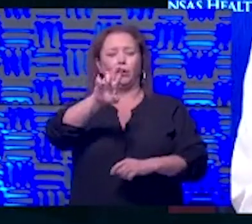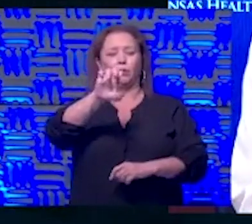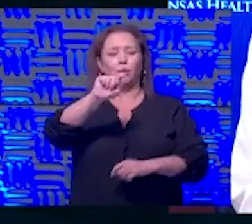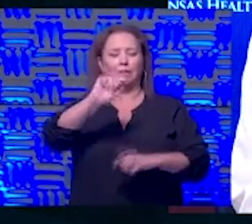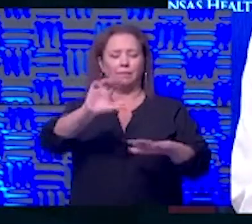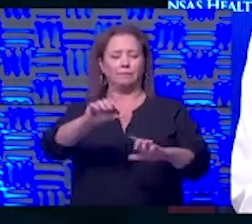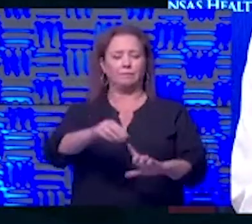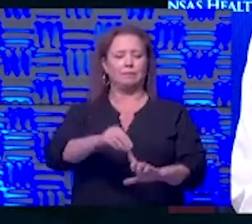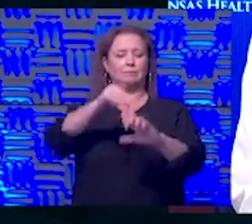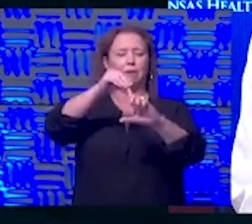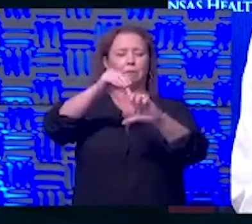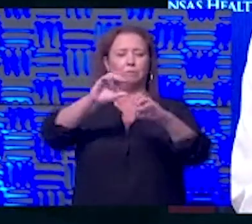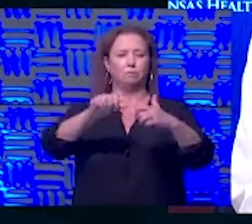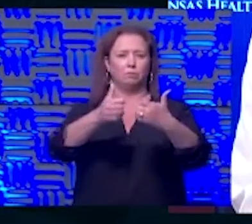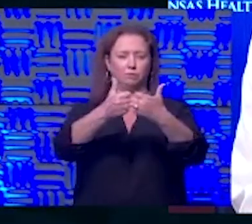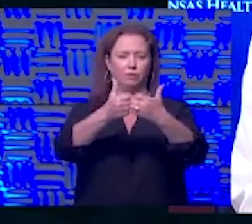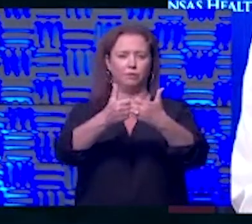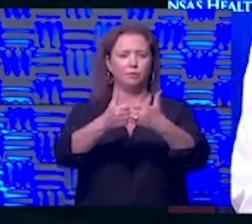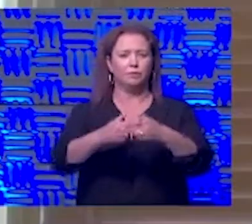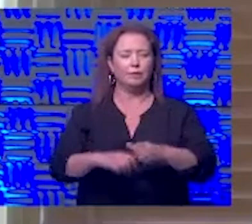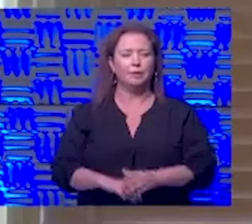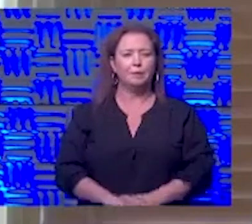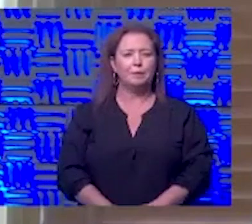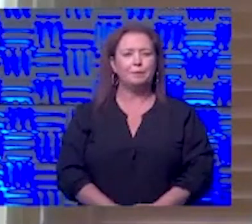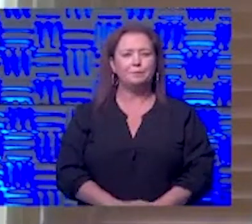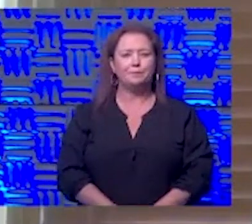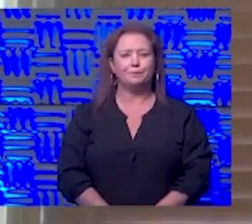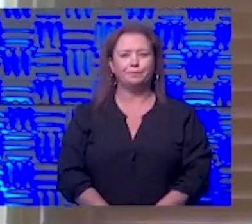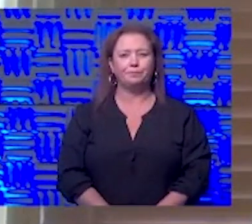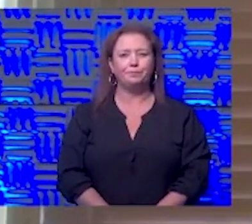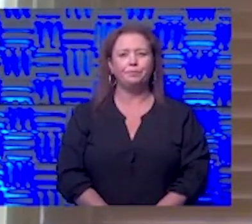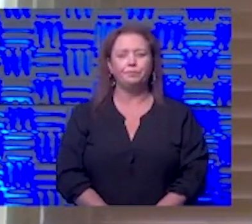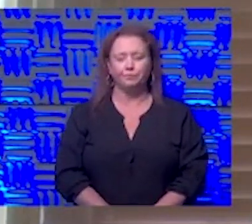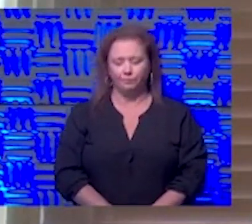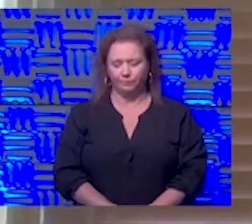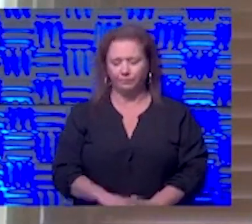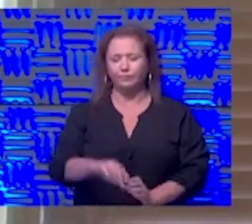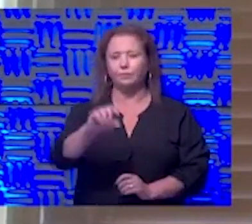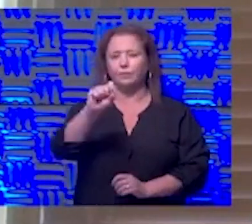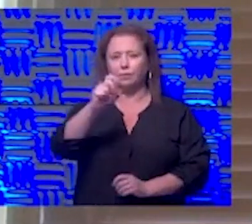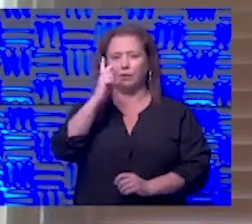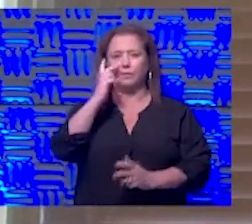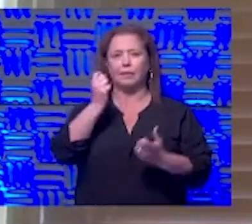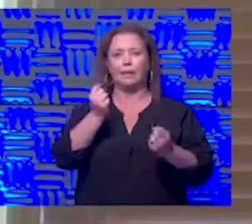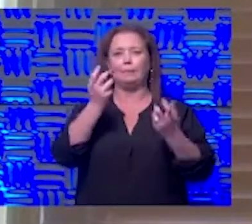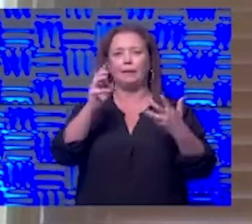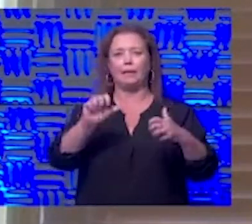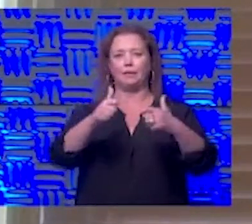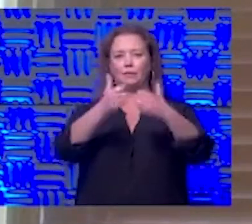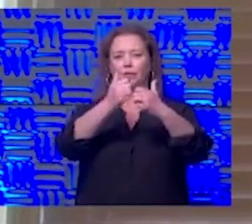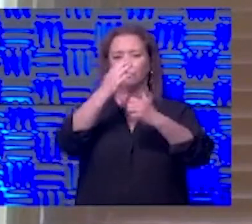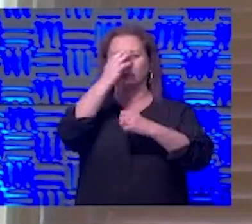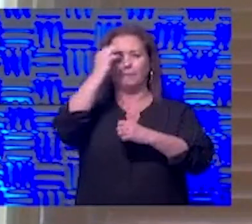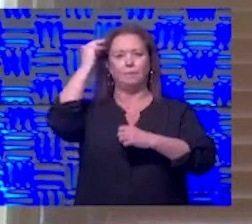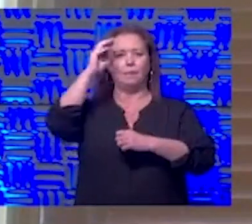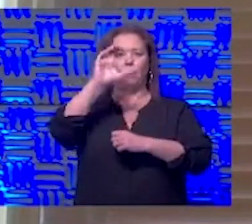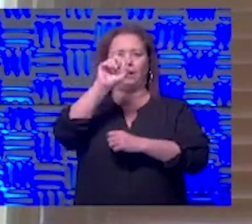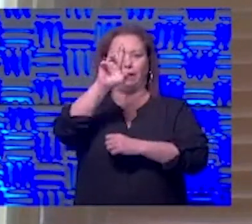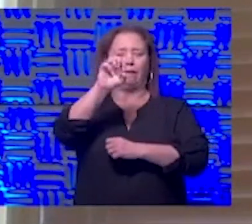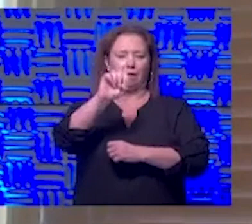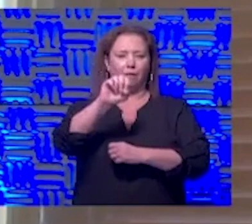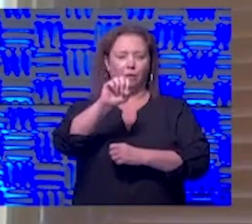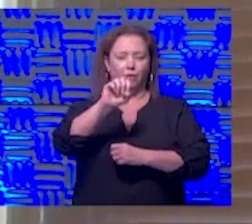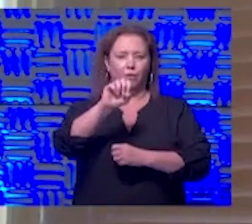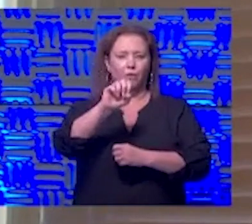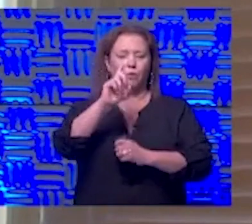challenges. Yeah, we have seen a lot of challenges in memory care, and frankly, none of them are surprising.